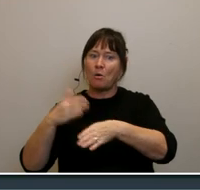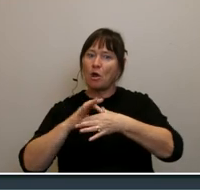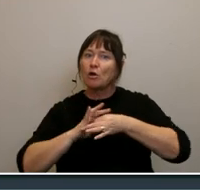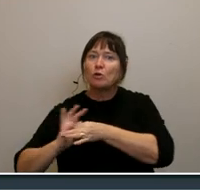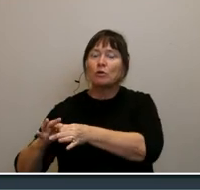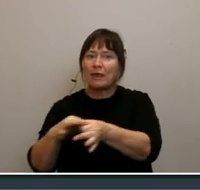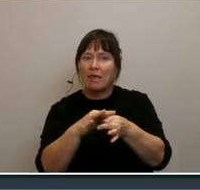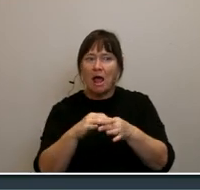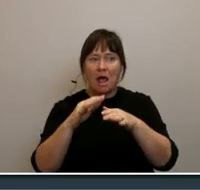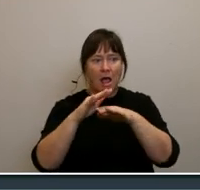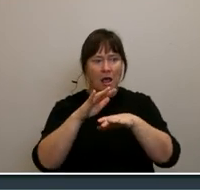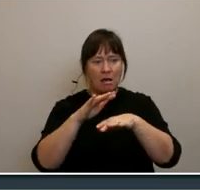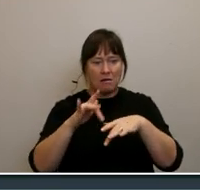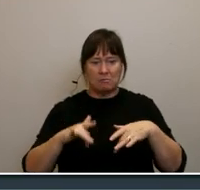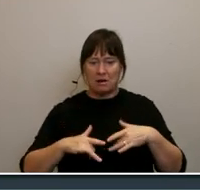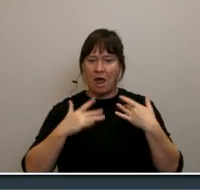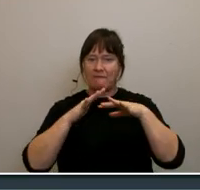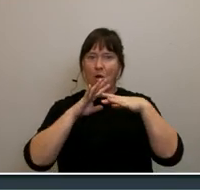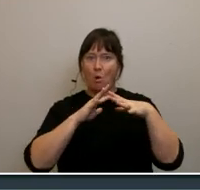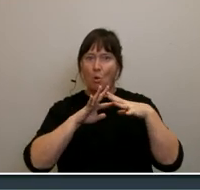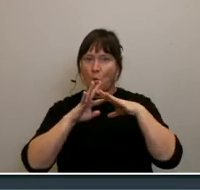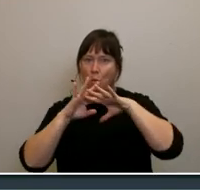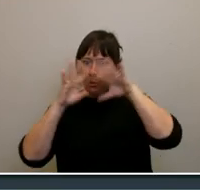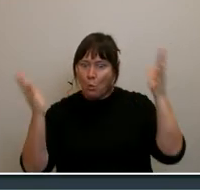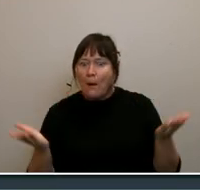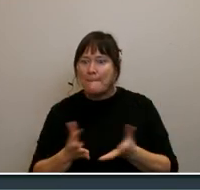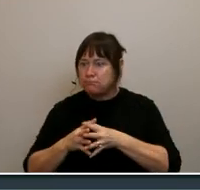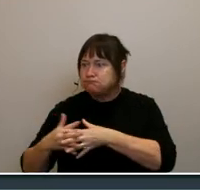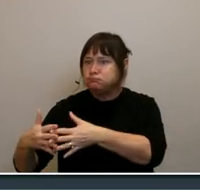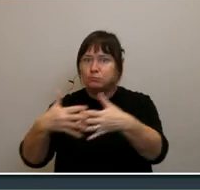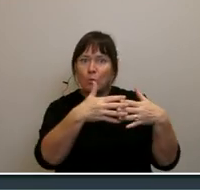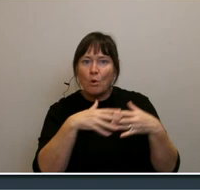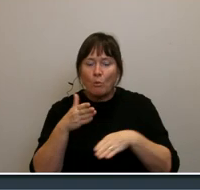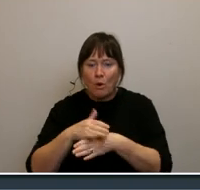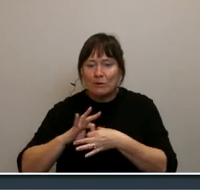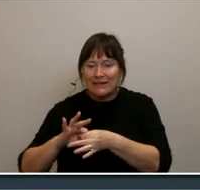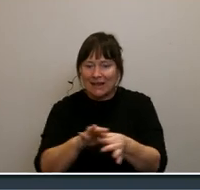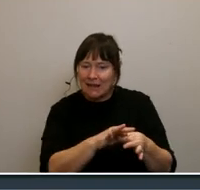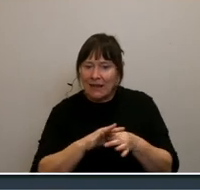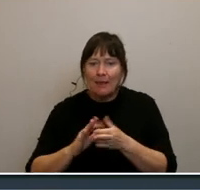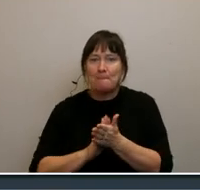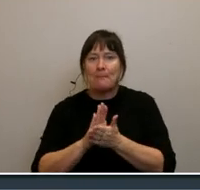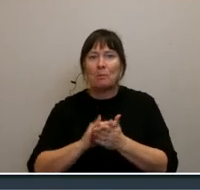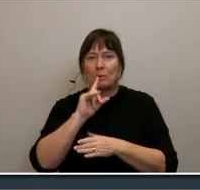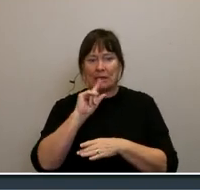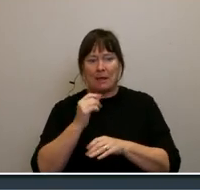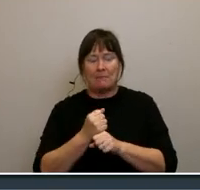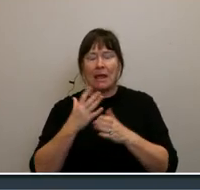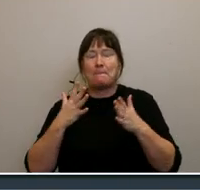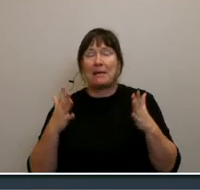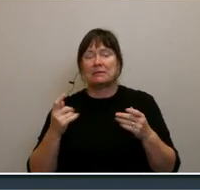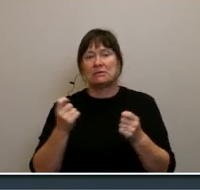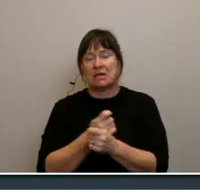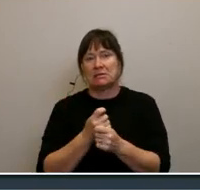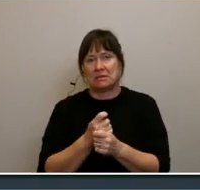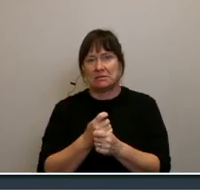of life, then we will have created the foundation from which to make major changes to the way we live within our communities, design